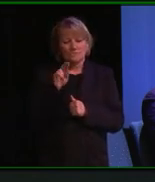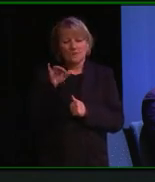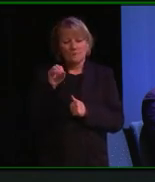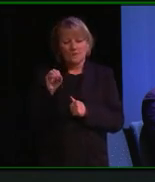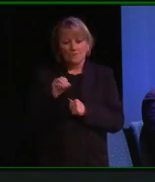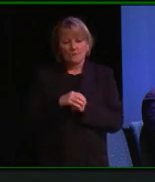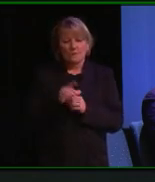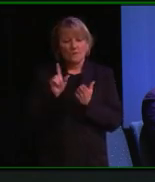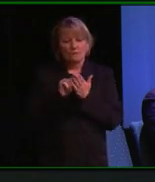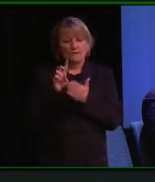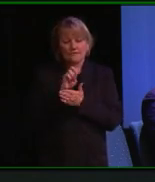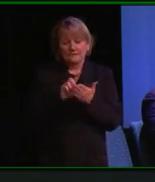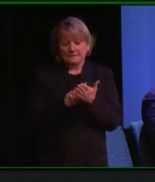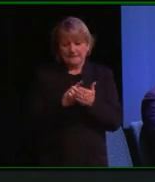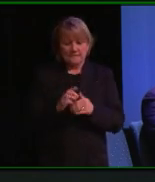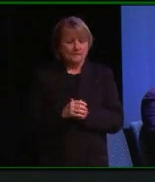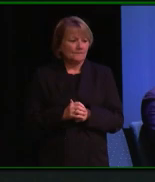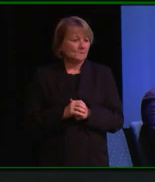Design Certificate.